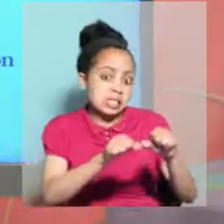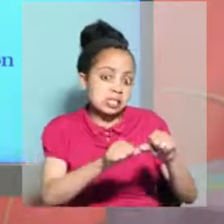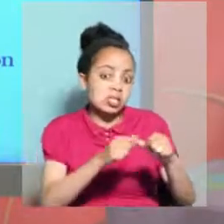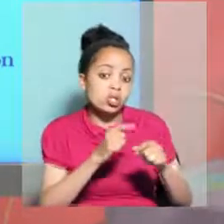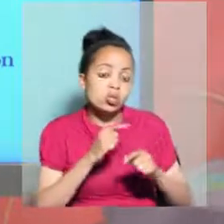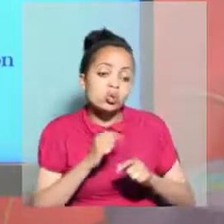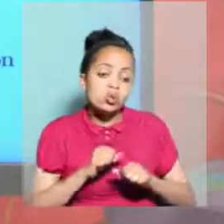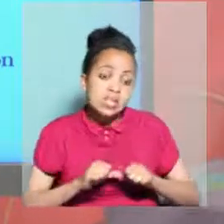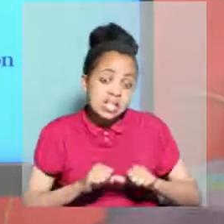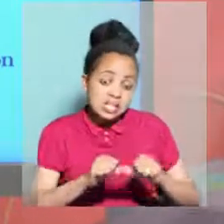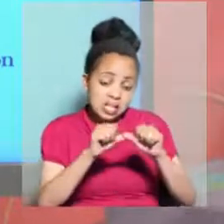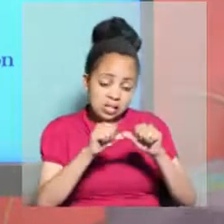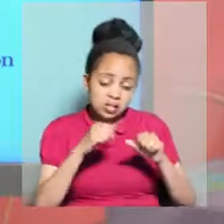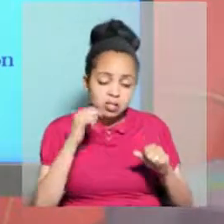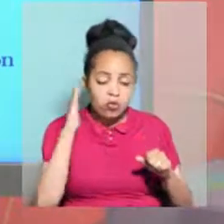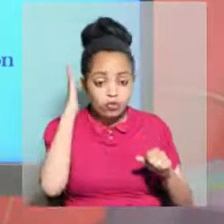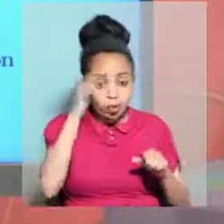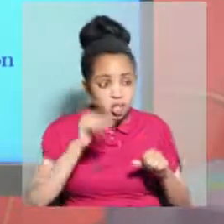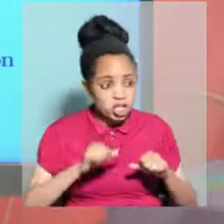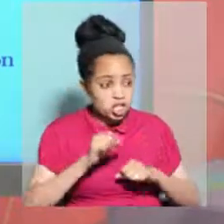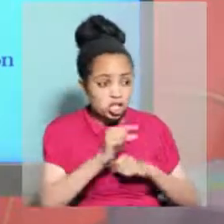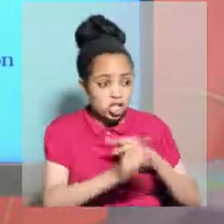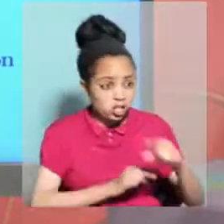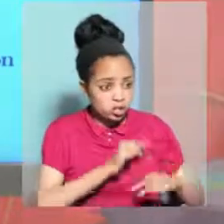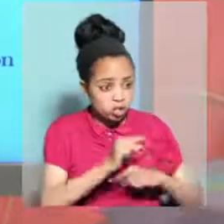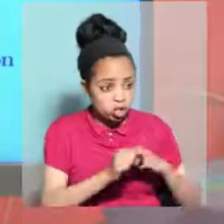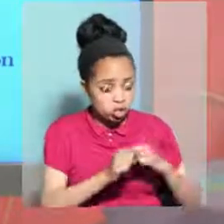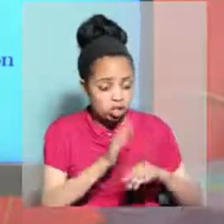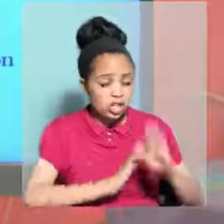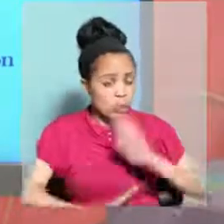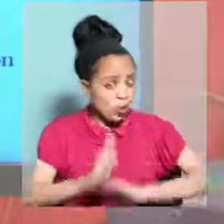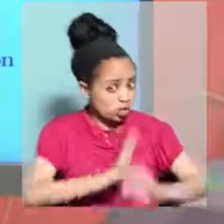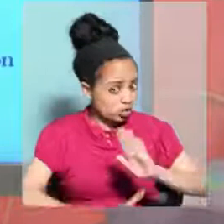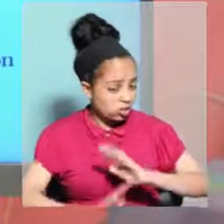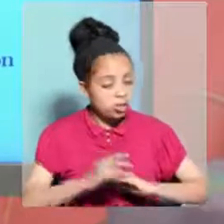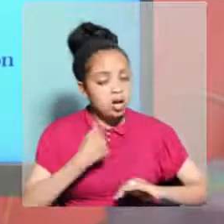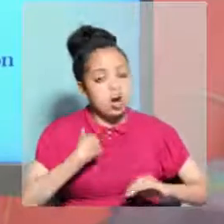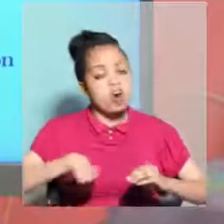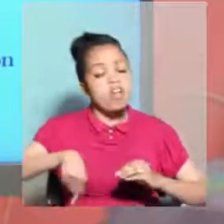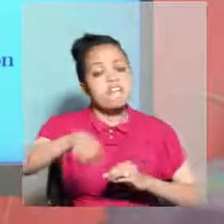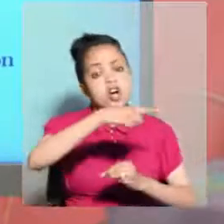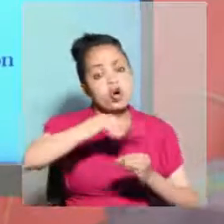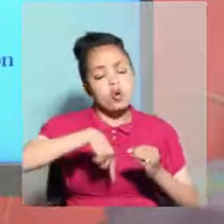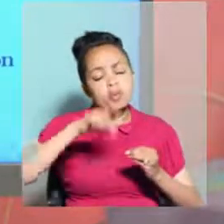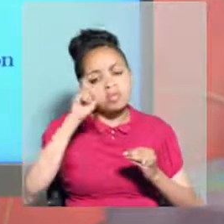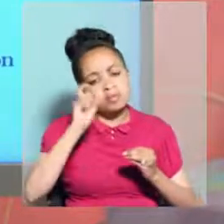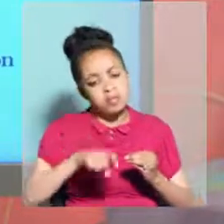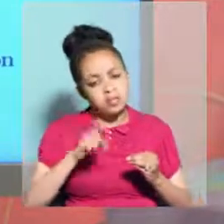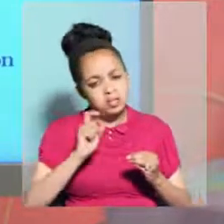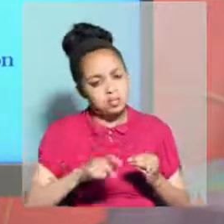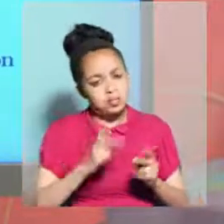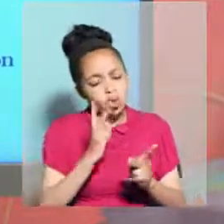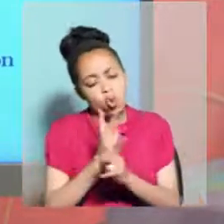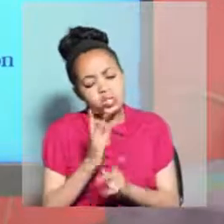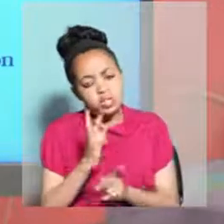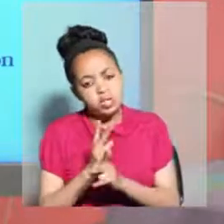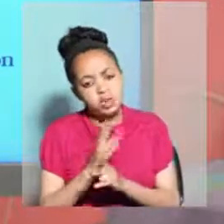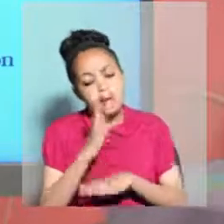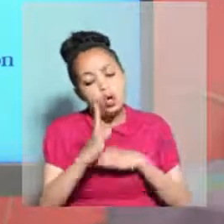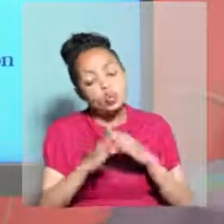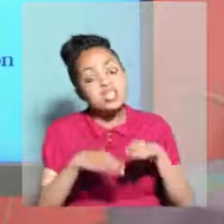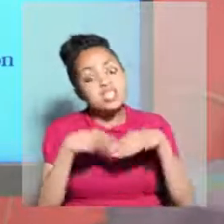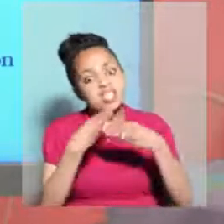To sustain our future generation, our environment must be conserved. Biology gives a direction to that of the